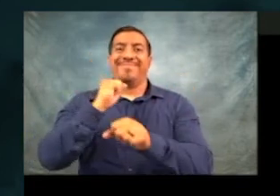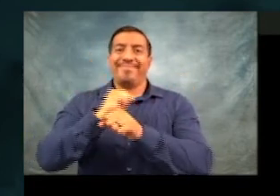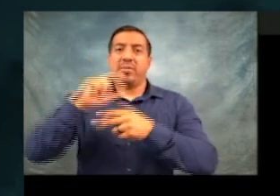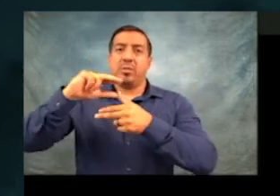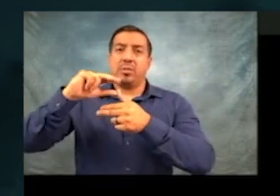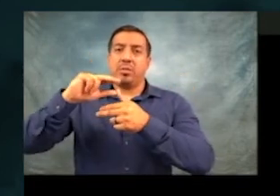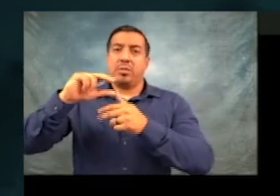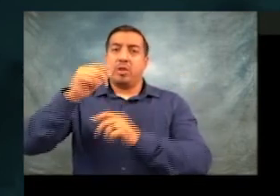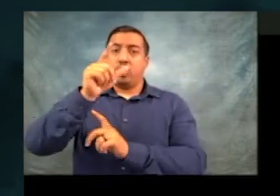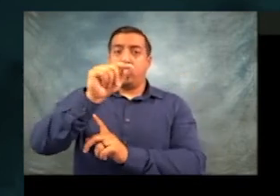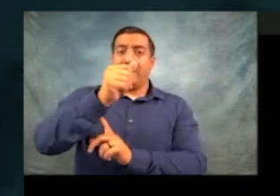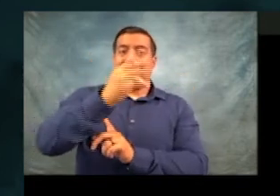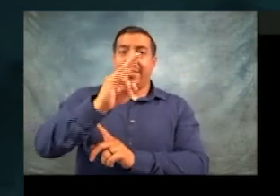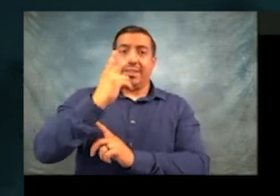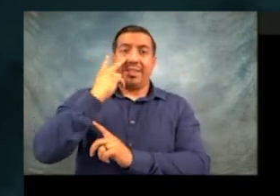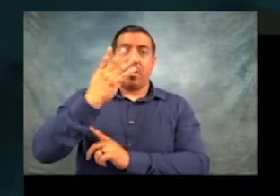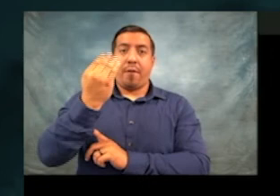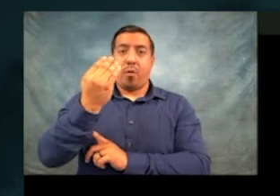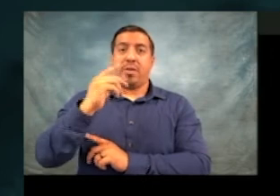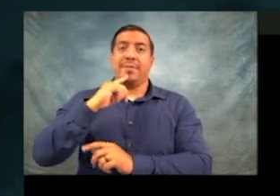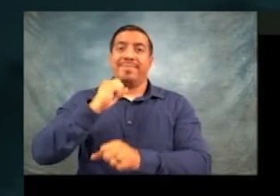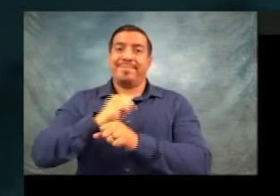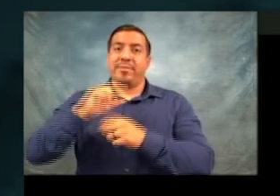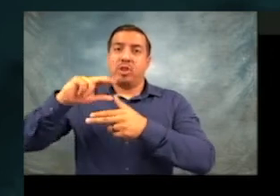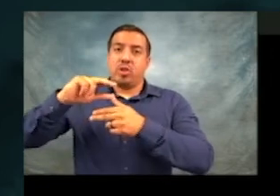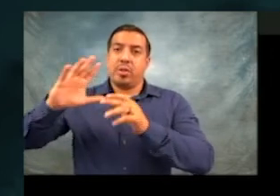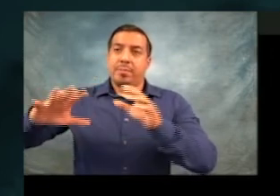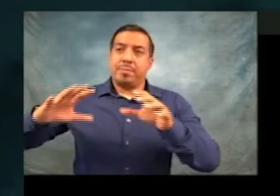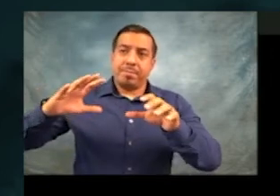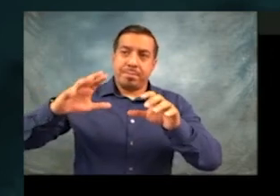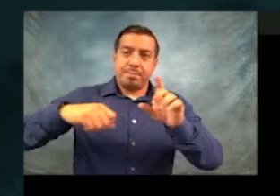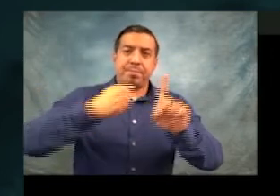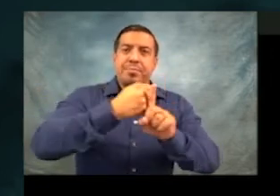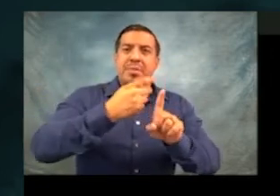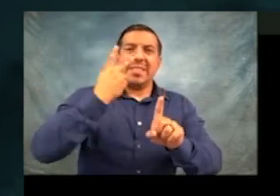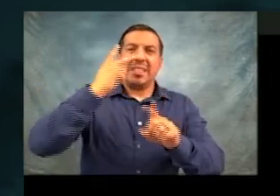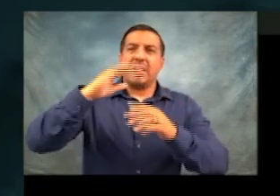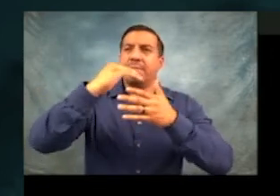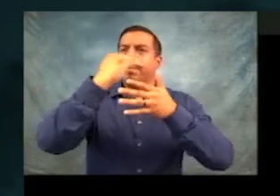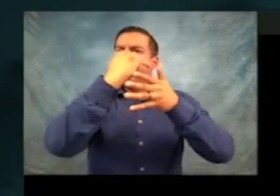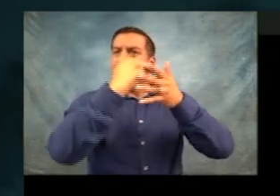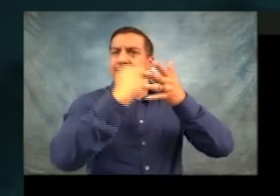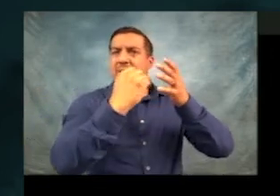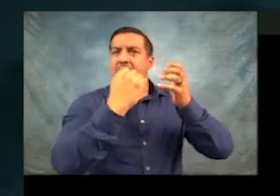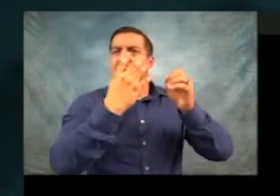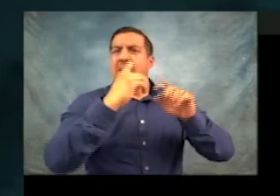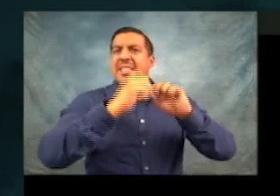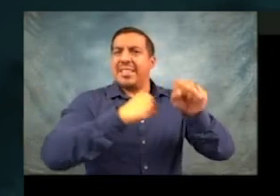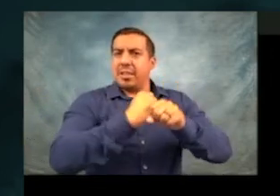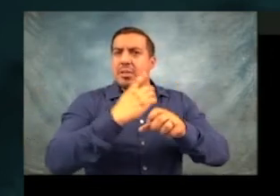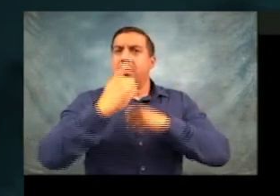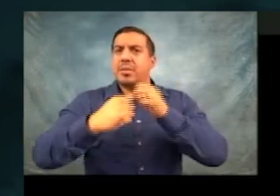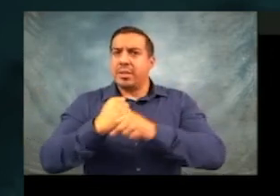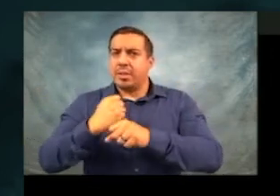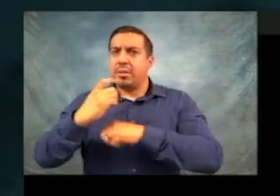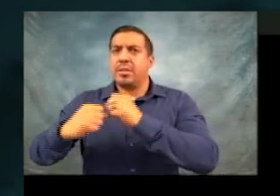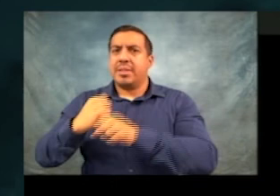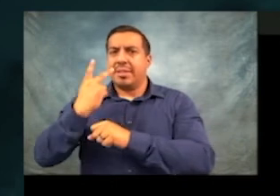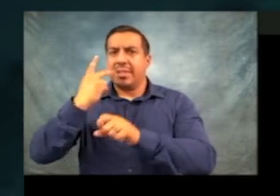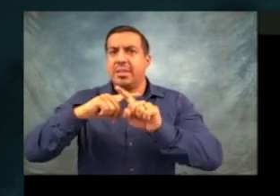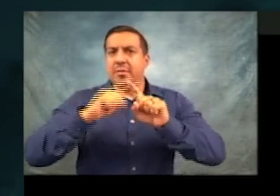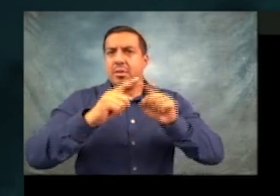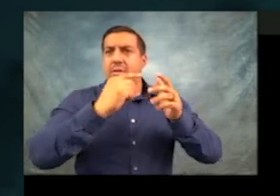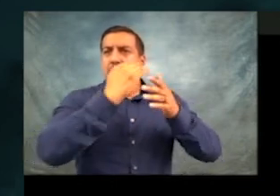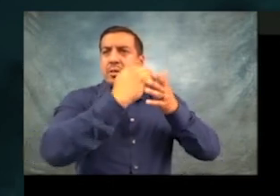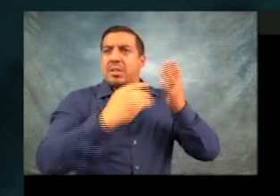since 2017. You can see them down there at the bottom. I sort of listed them off by year. And this slide is actually a